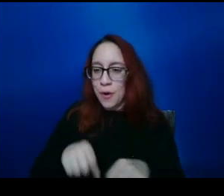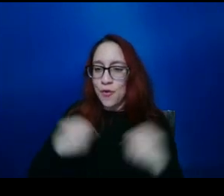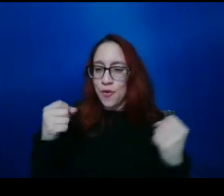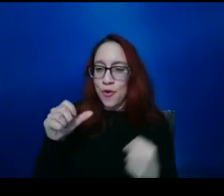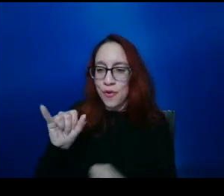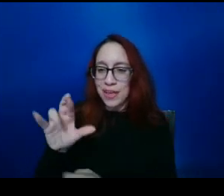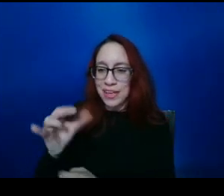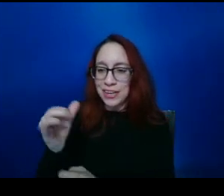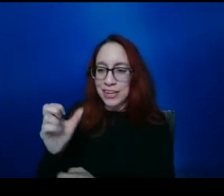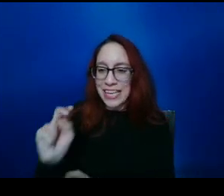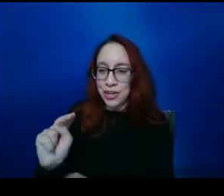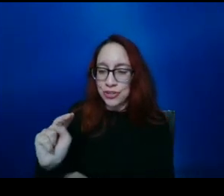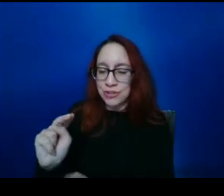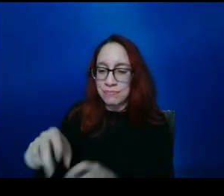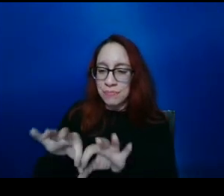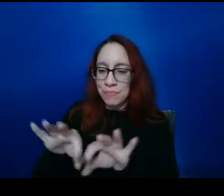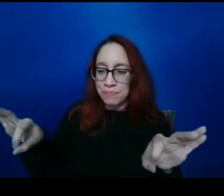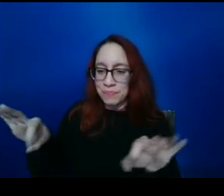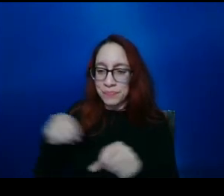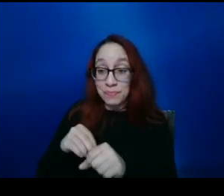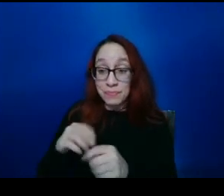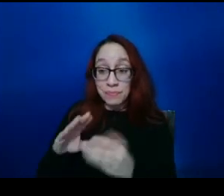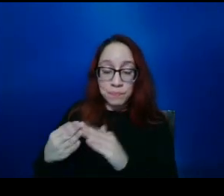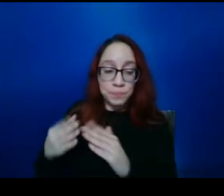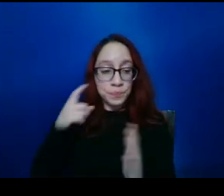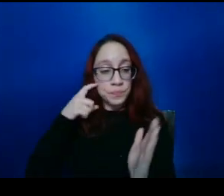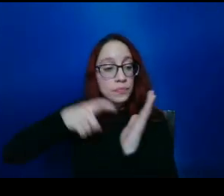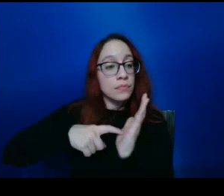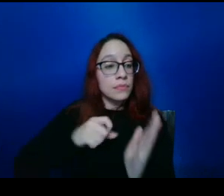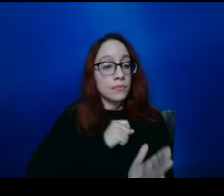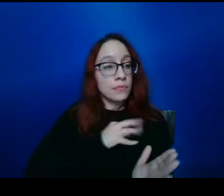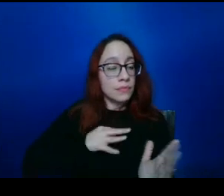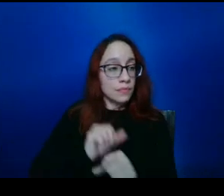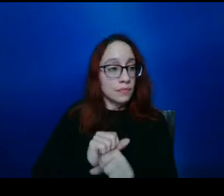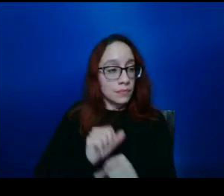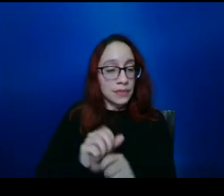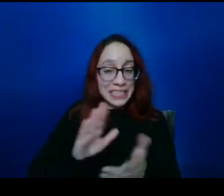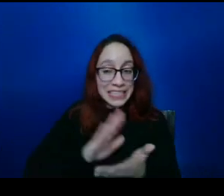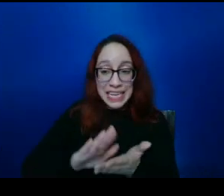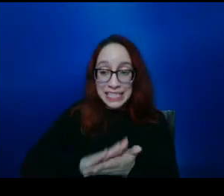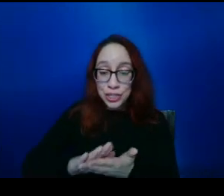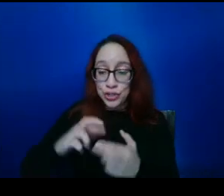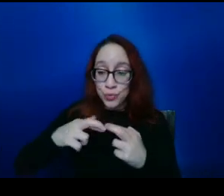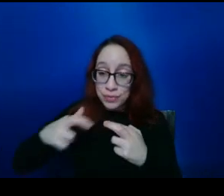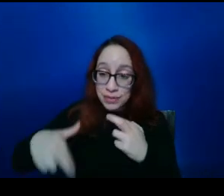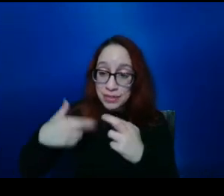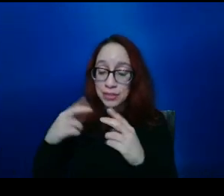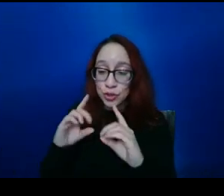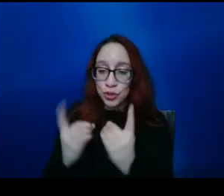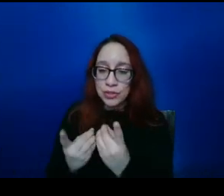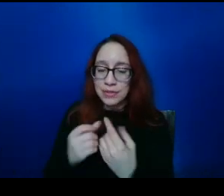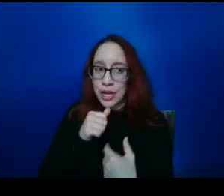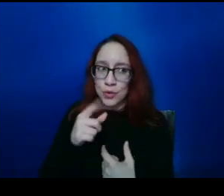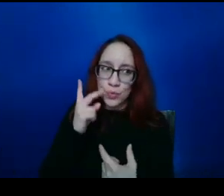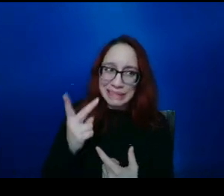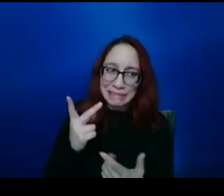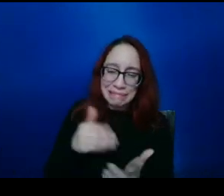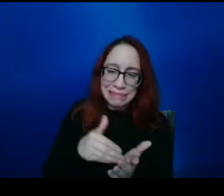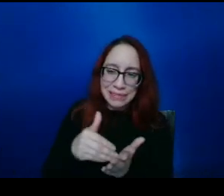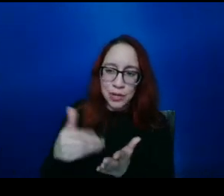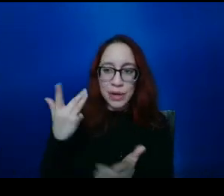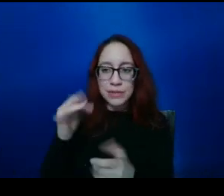irrigation pipe in the community. I also want to acknowledge the staff that works for sanitation and recycling departments. I don't get to see them often because